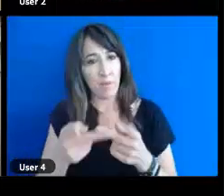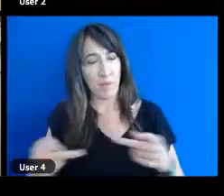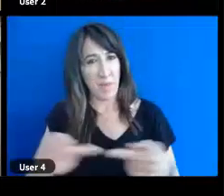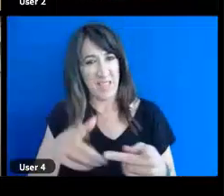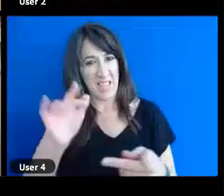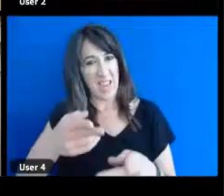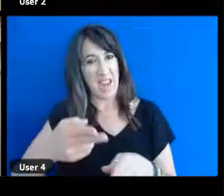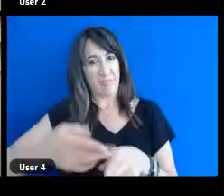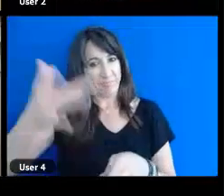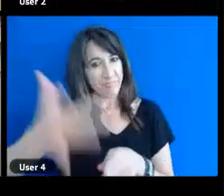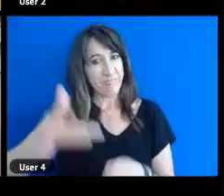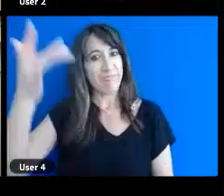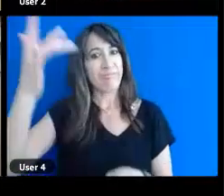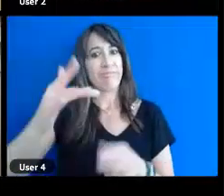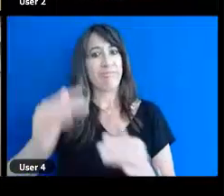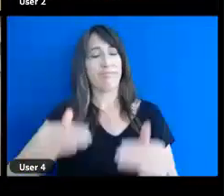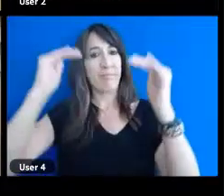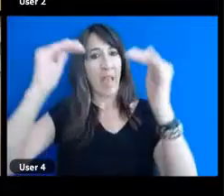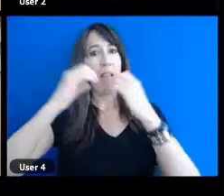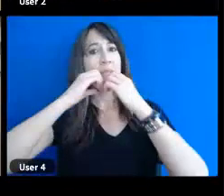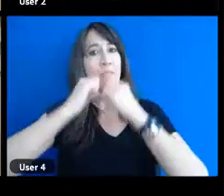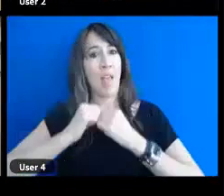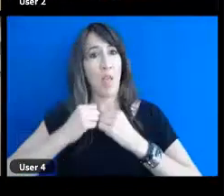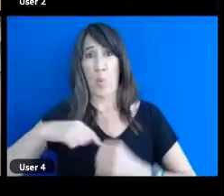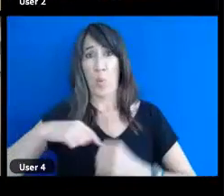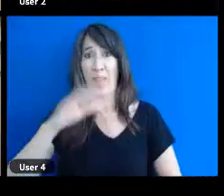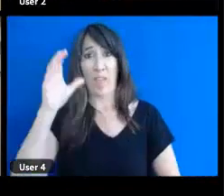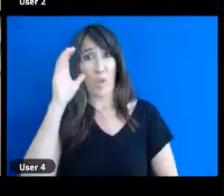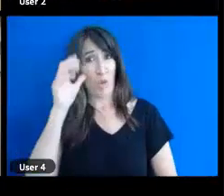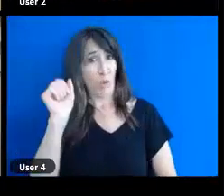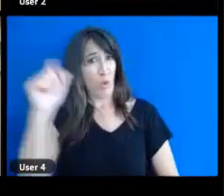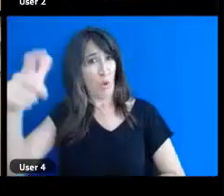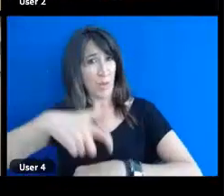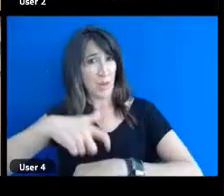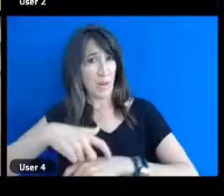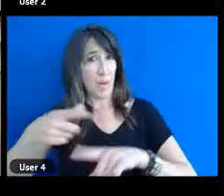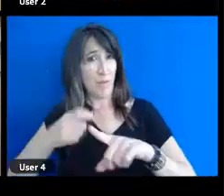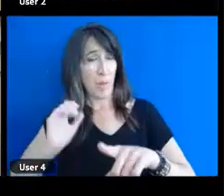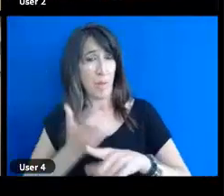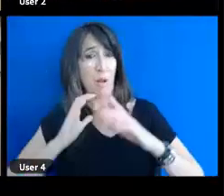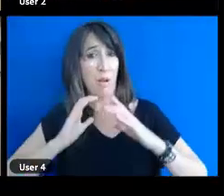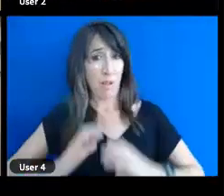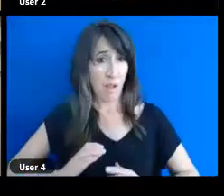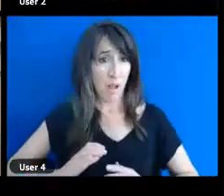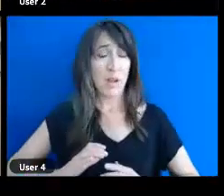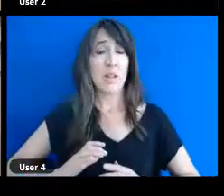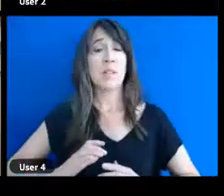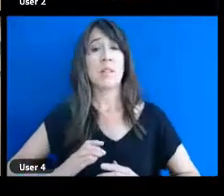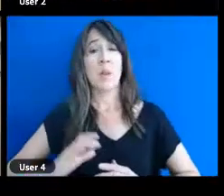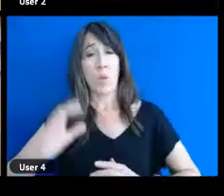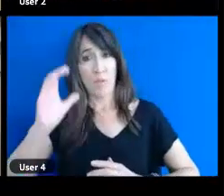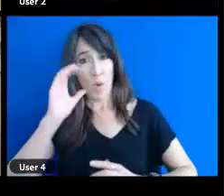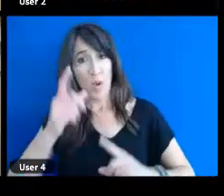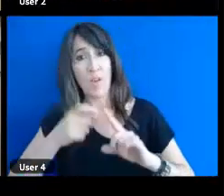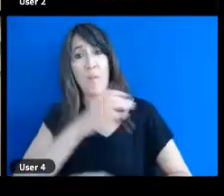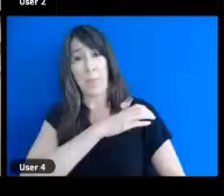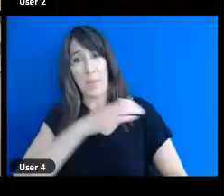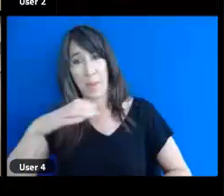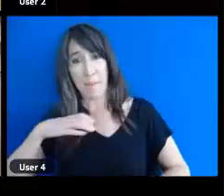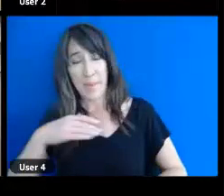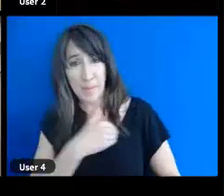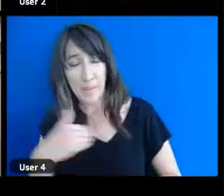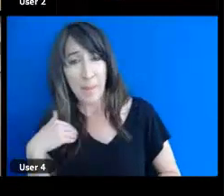really highly valued in today's employment market. Absolutely. Jamie and I hear this constantly from our clients. We've certainly